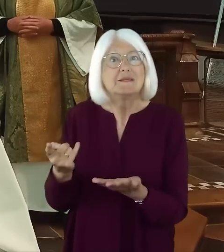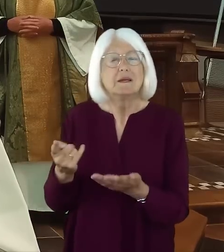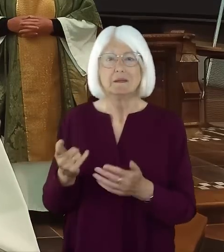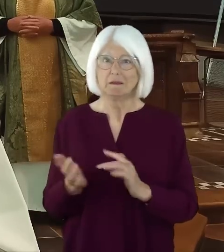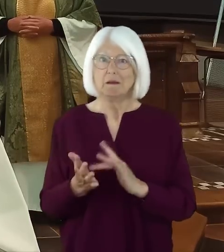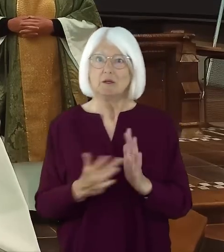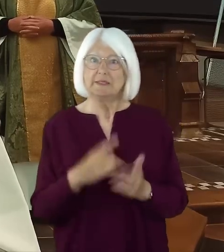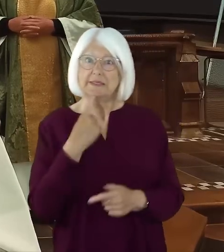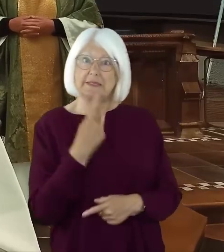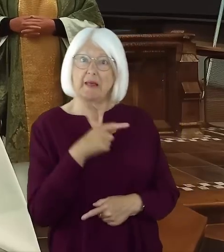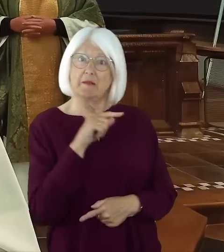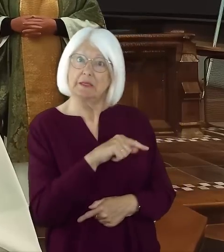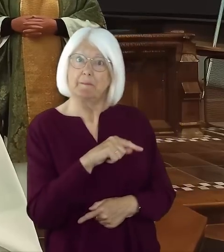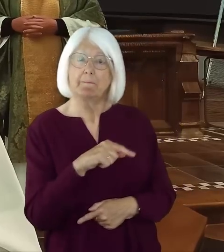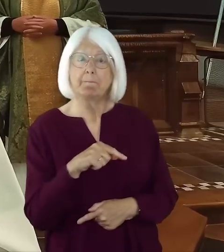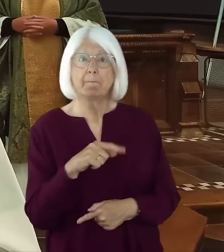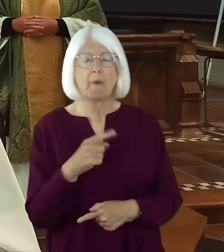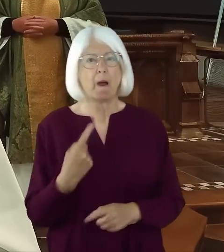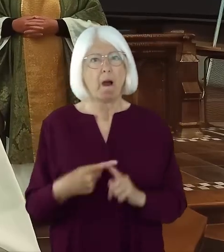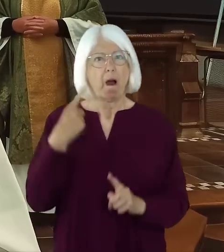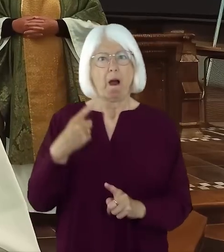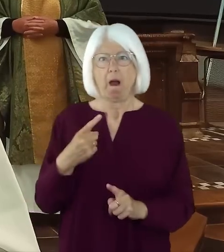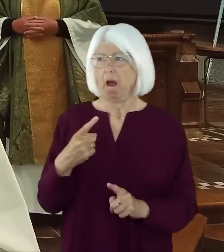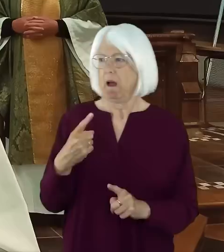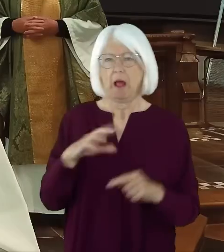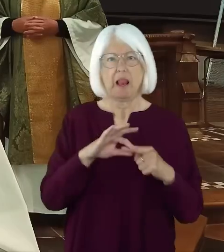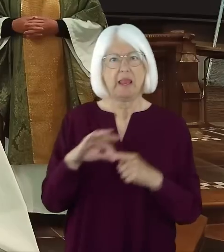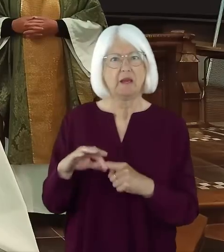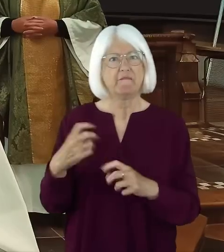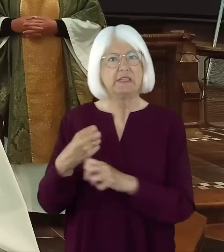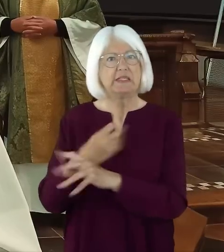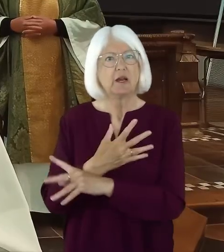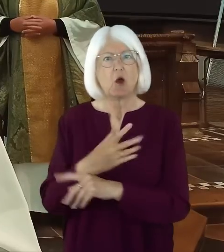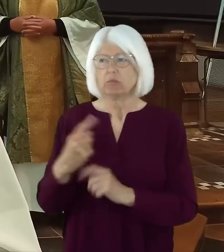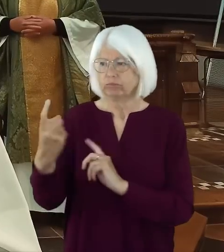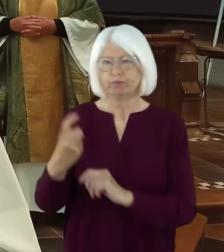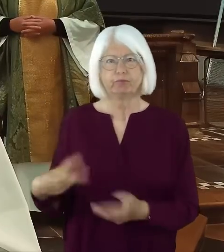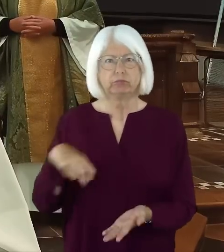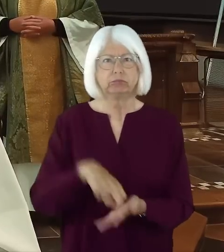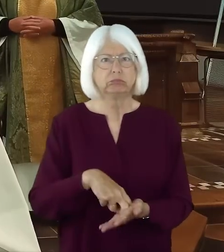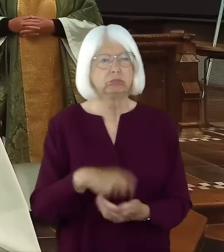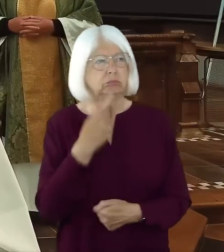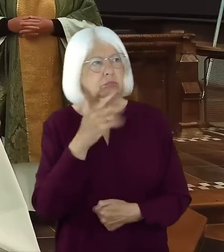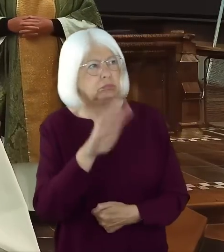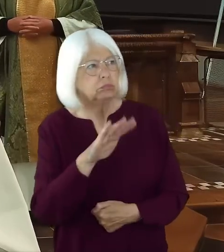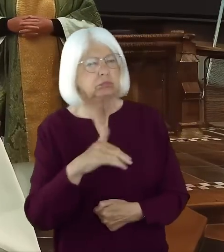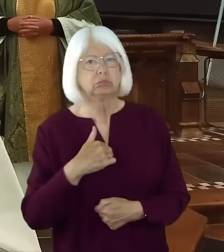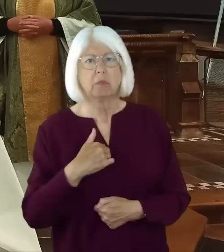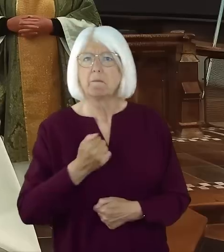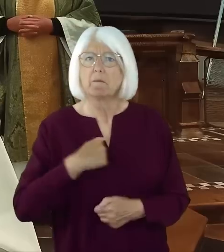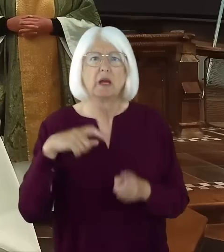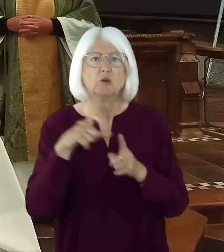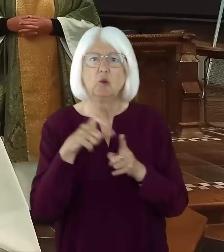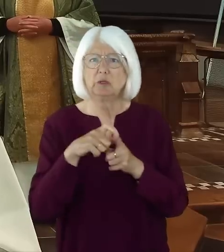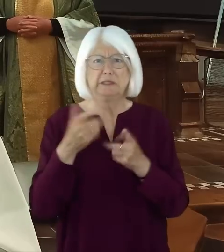While he was saying these things to them, suddenly a leader of the synagogue came in and knelt before him, saying,